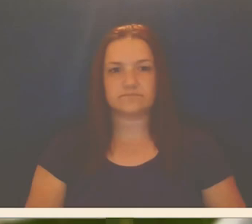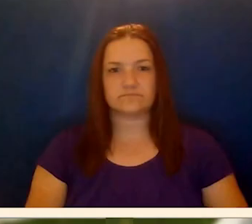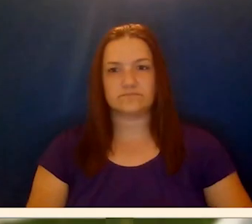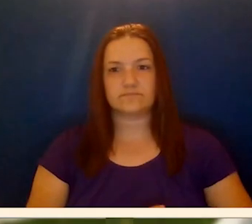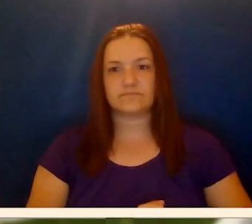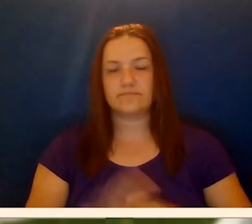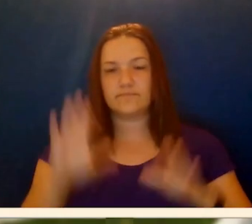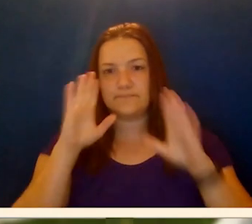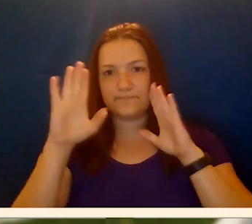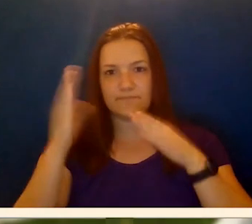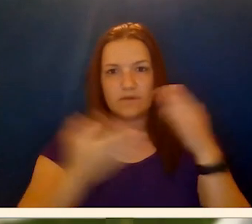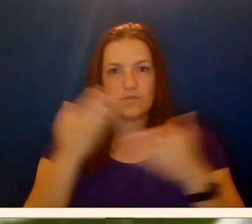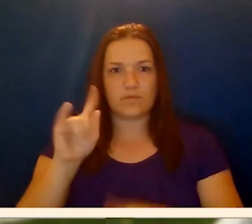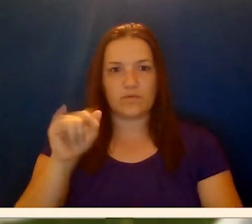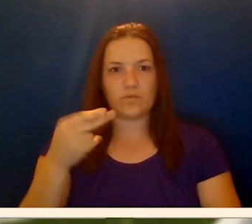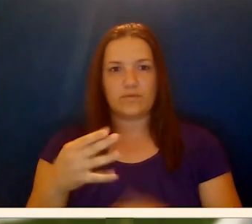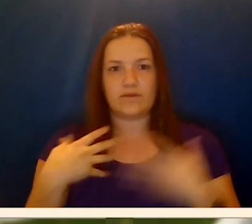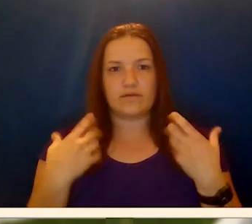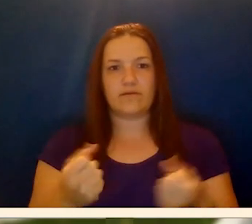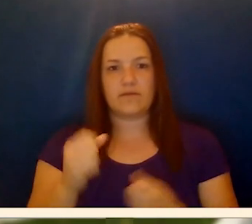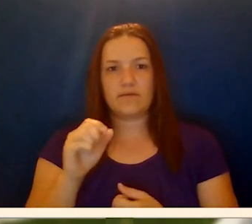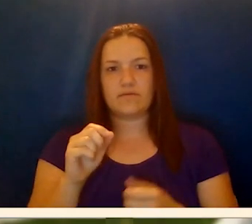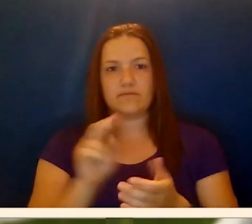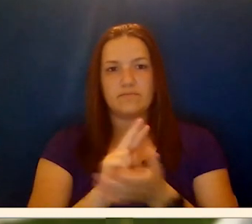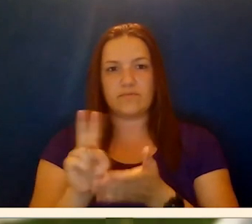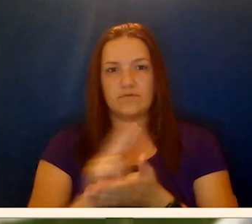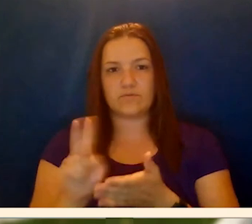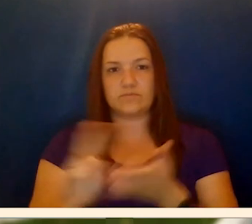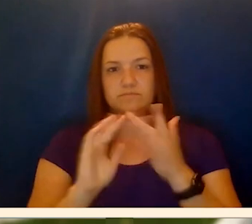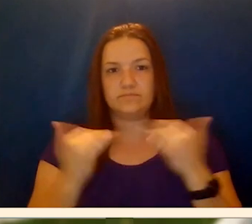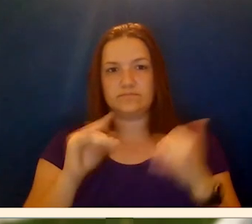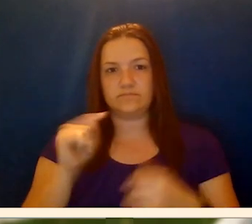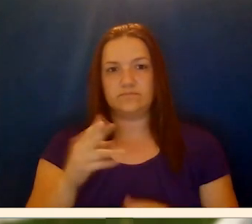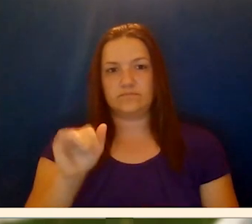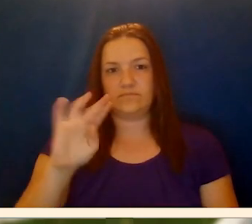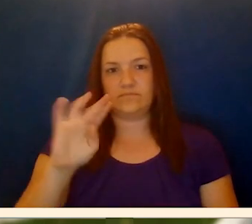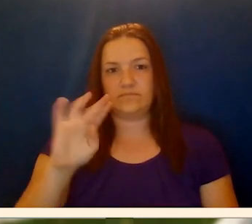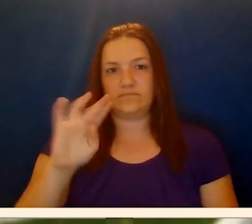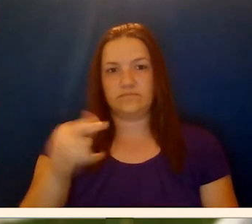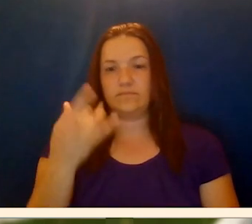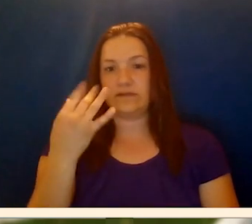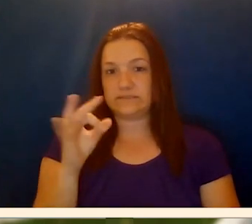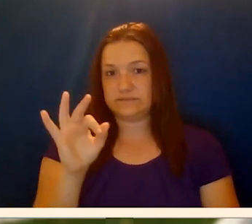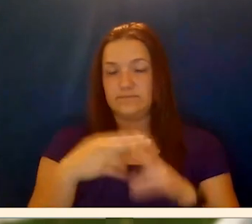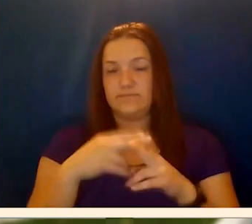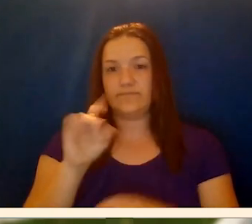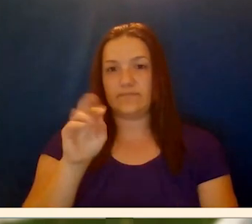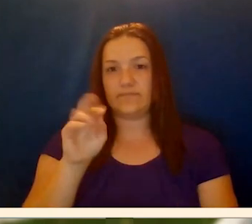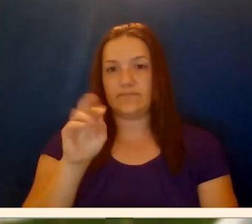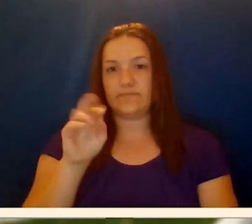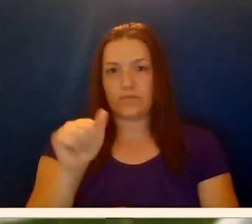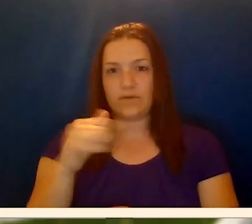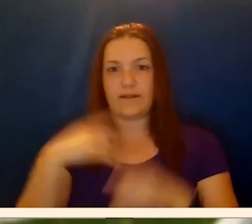Hello and welcome to Cahuilla Health's biweekly community engagement webinar. Today is Thursday, August 19th. My name is Deborah Volison